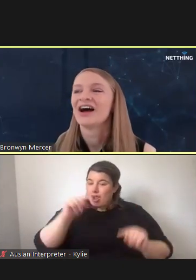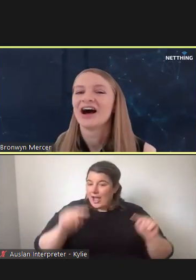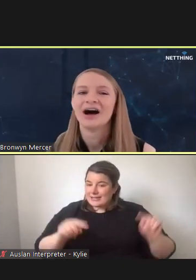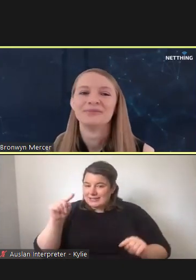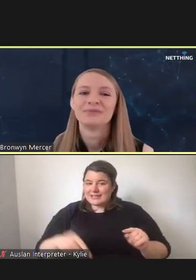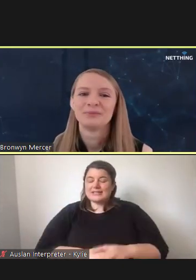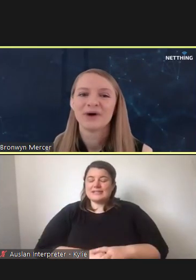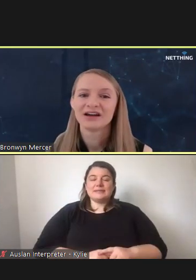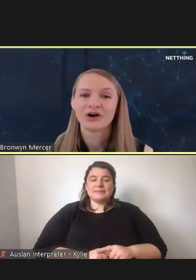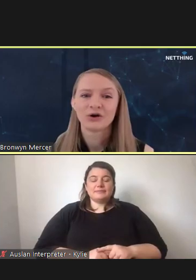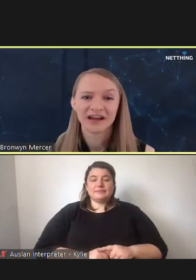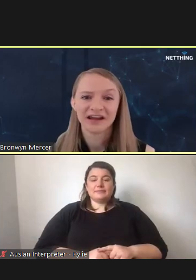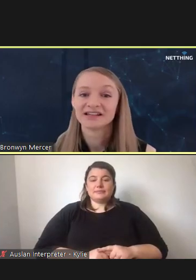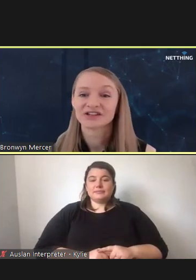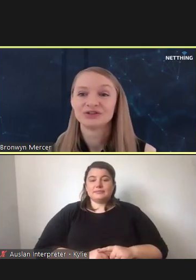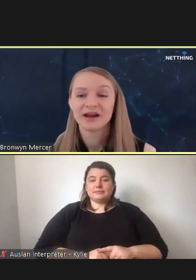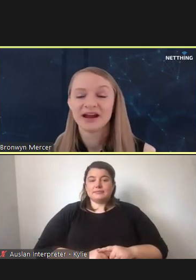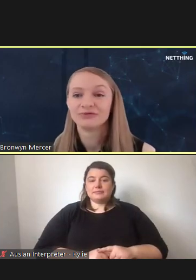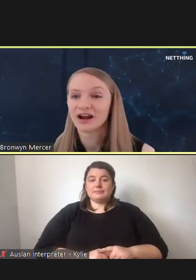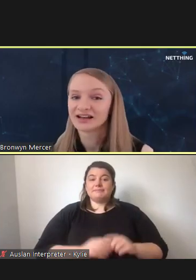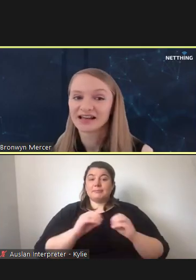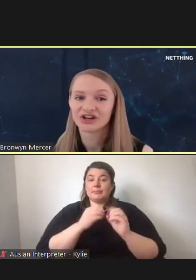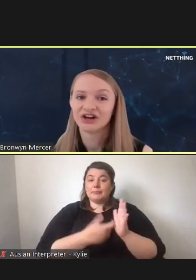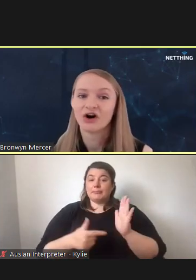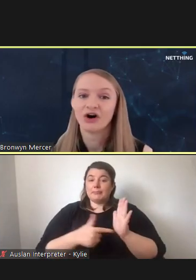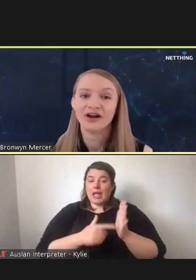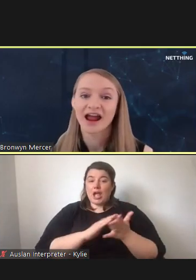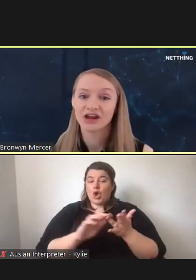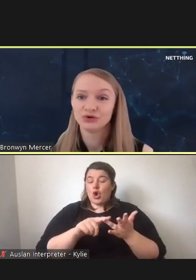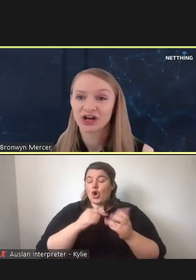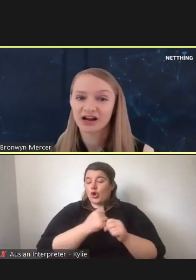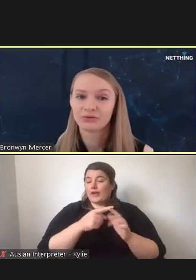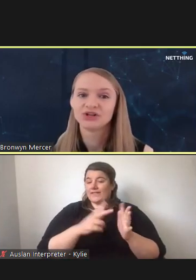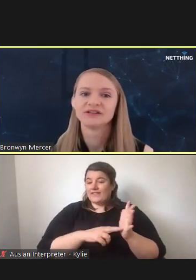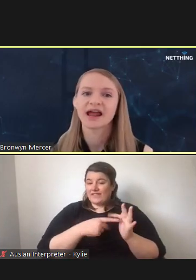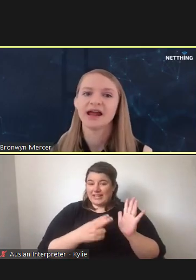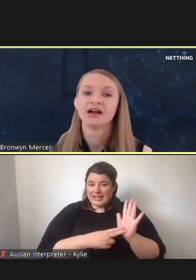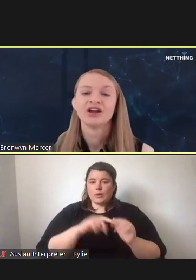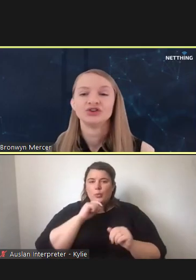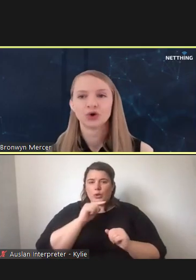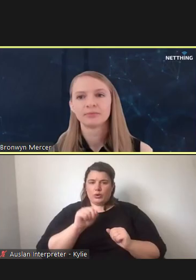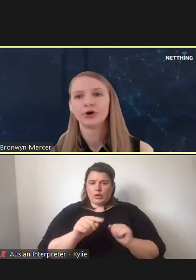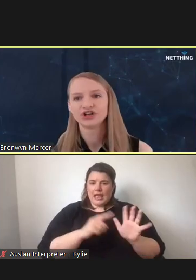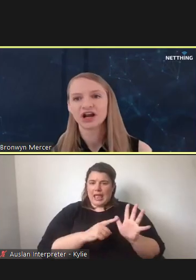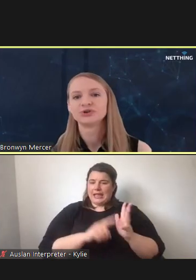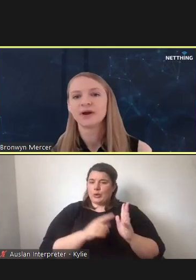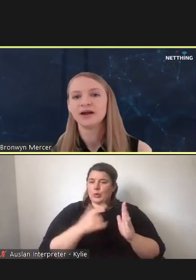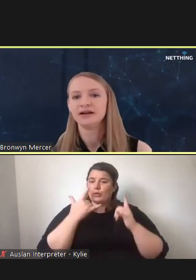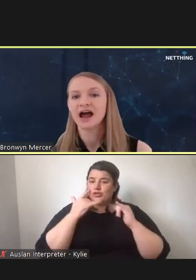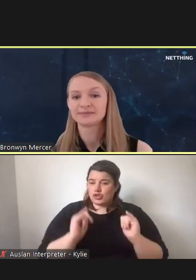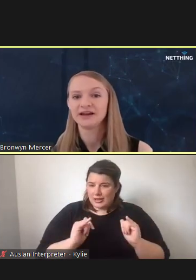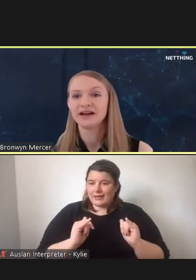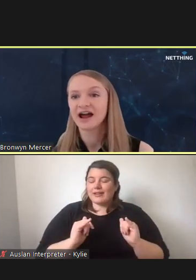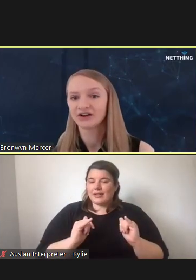providing. Bart Hogeveen is going to be running a session on AU Check, which is a joint project